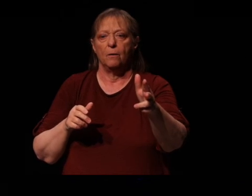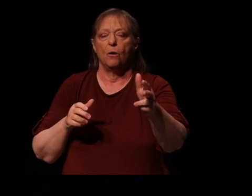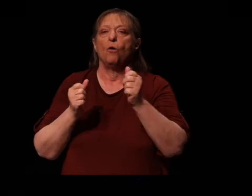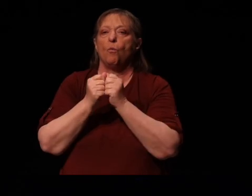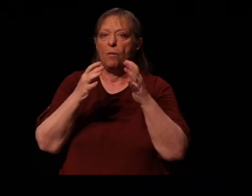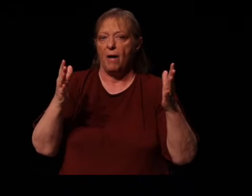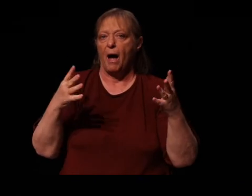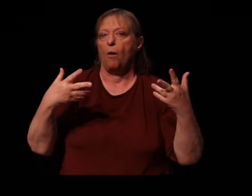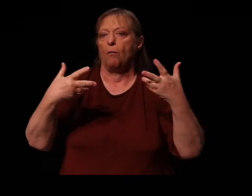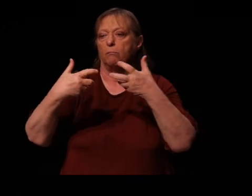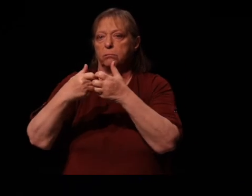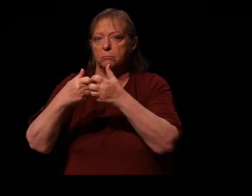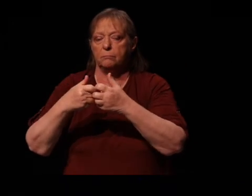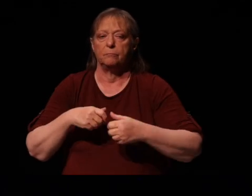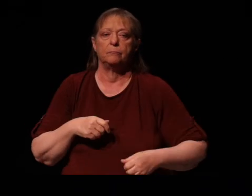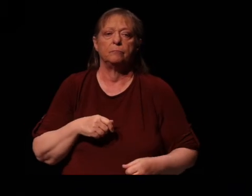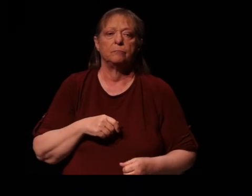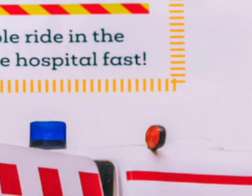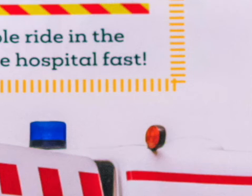without having an accident.